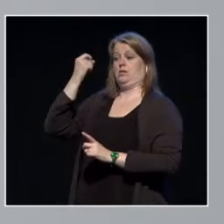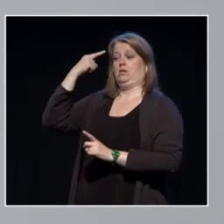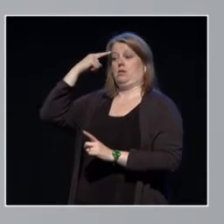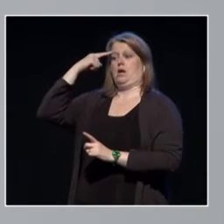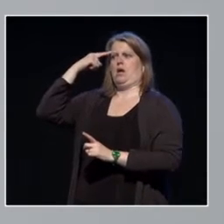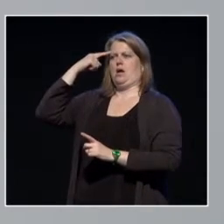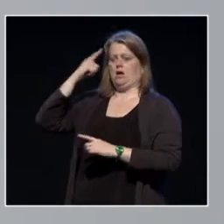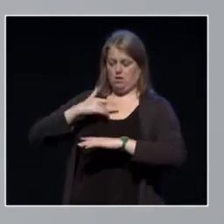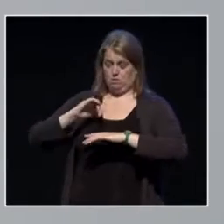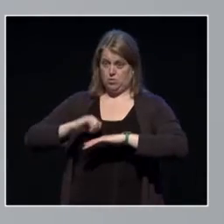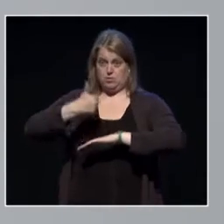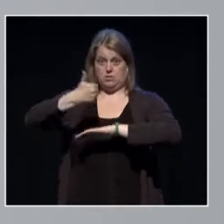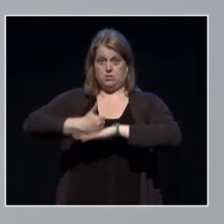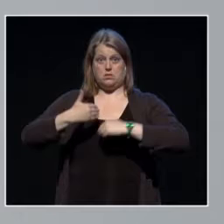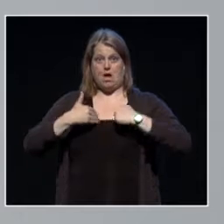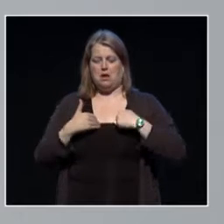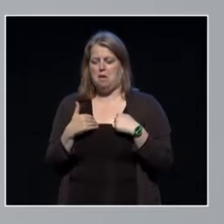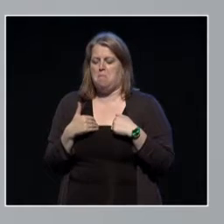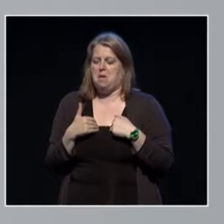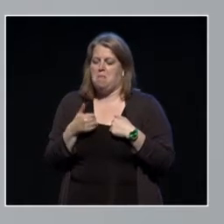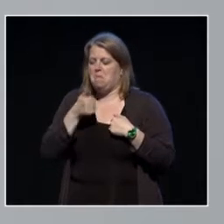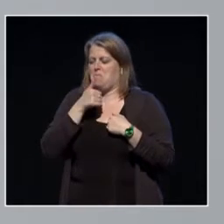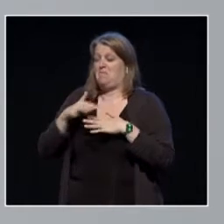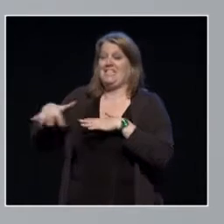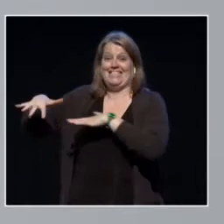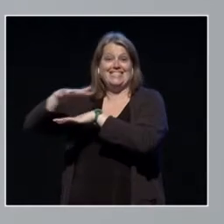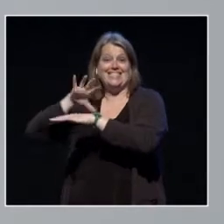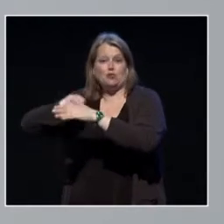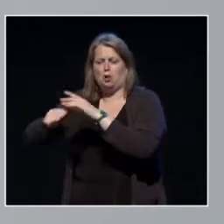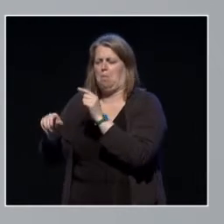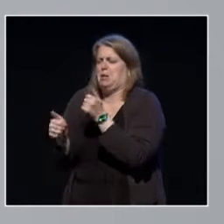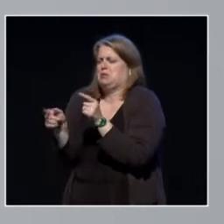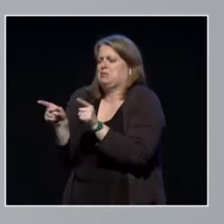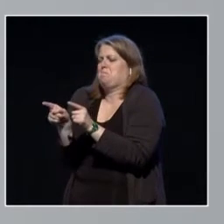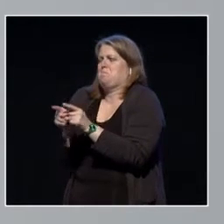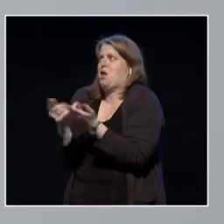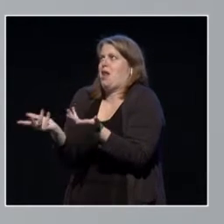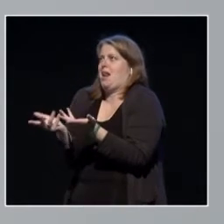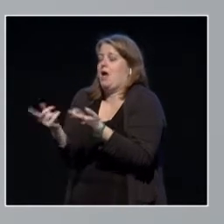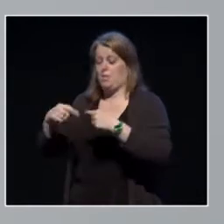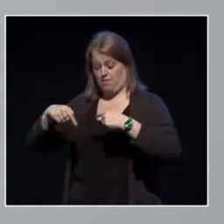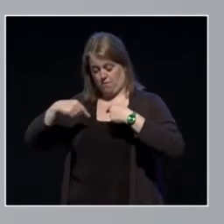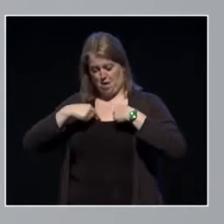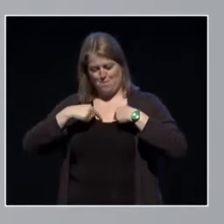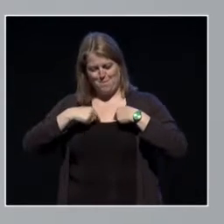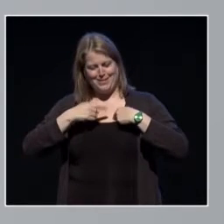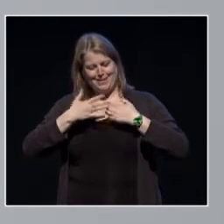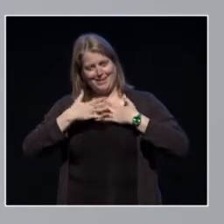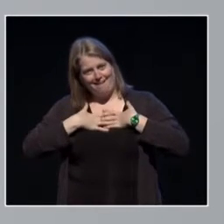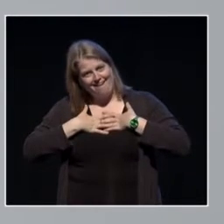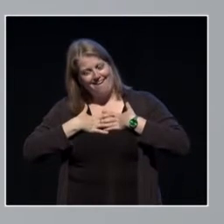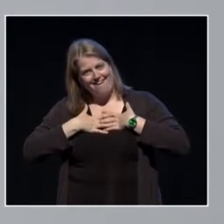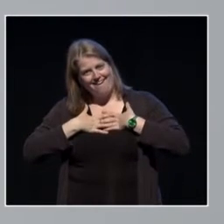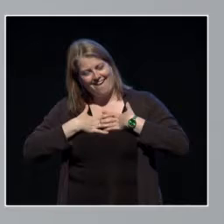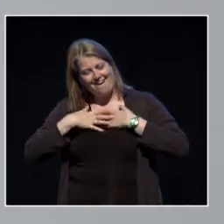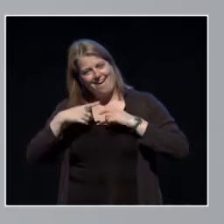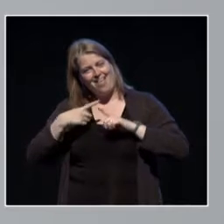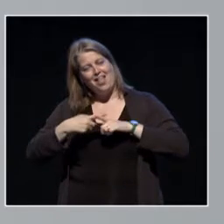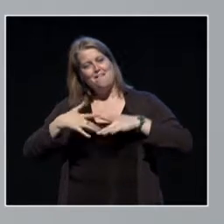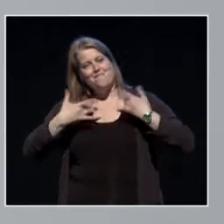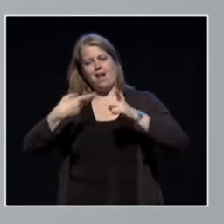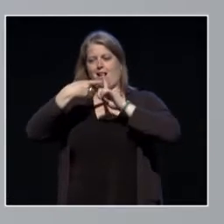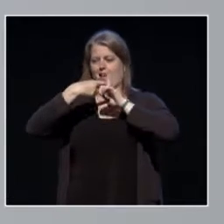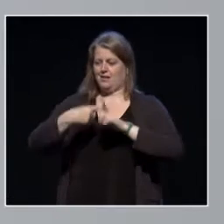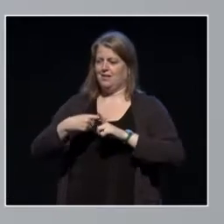my startup is a very small player in the private sector, but it's an honor for me to quantify the impact of my startup by bringing